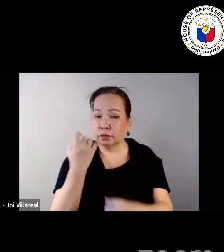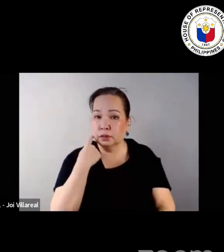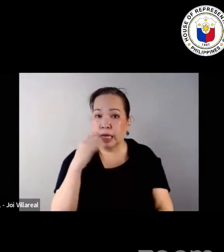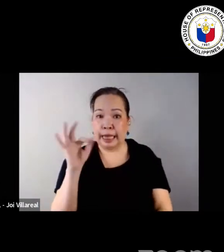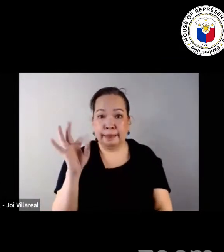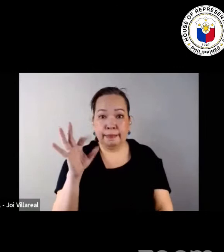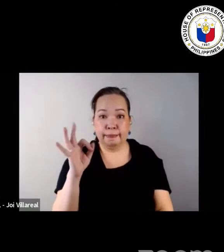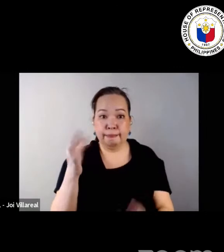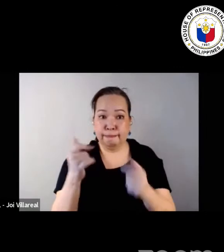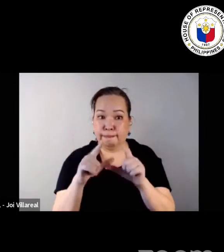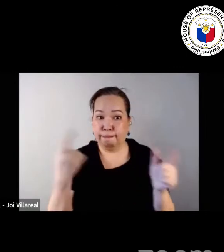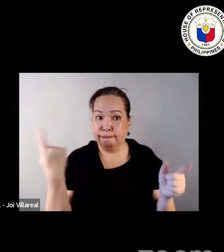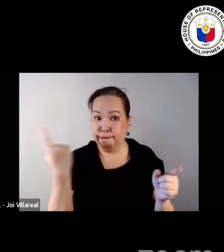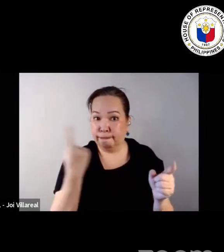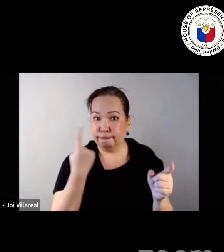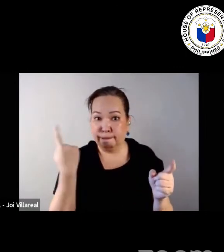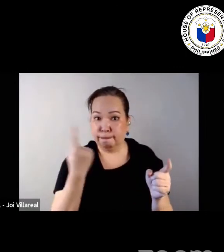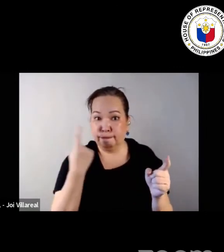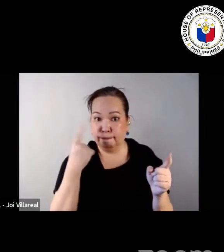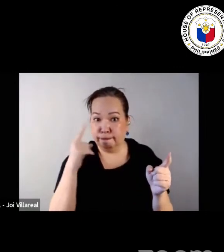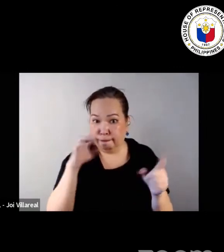lang ang covered,